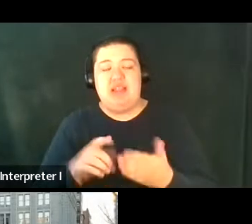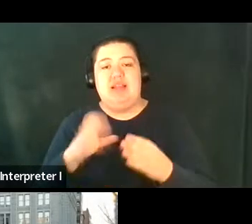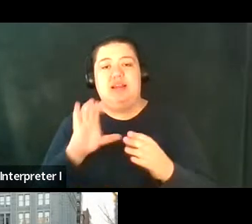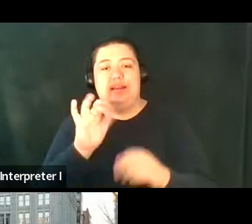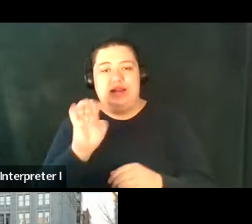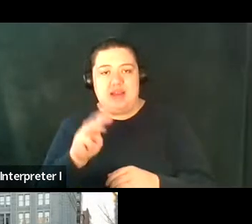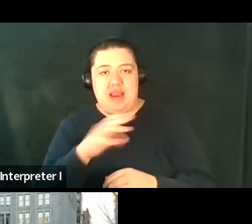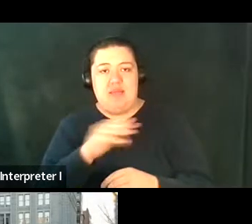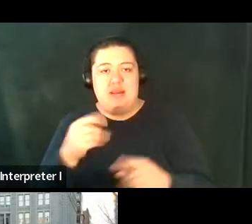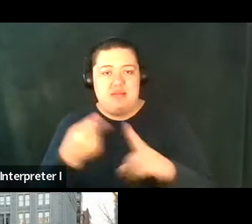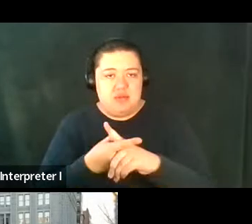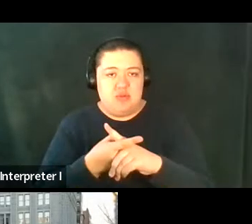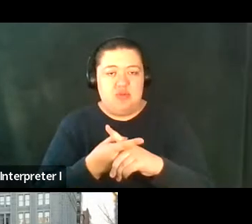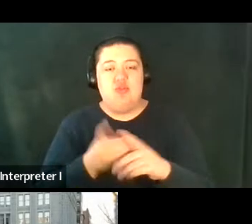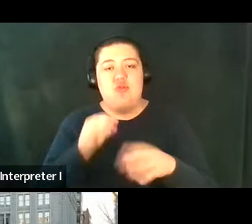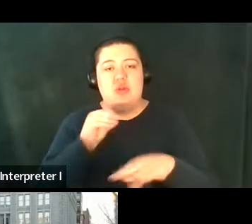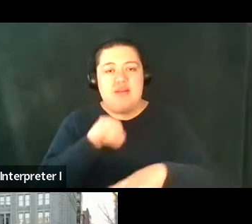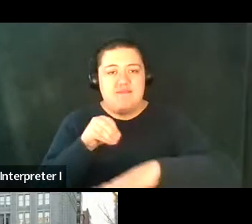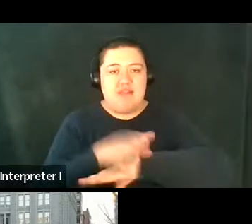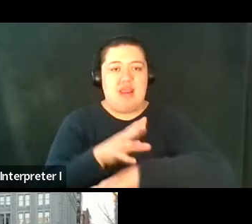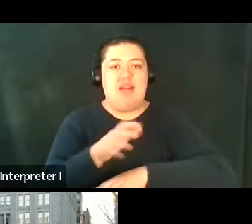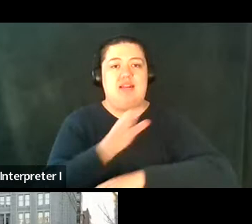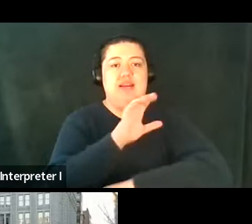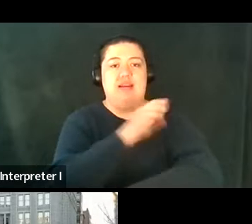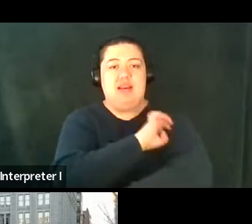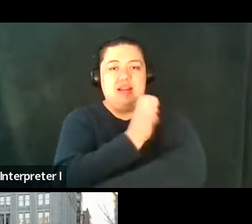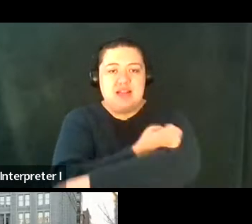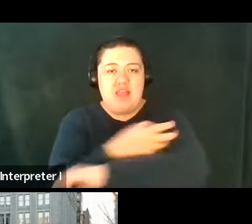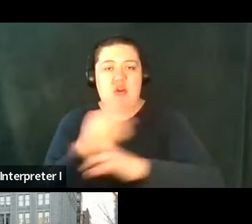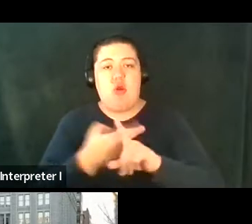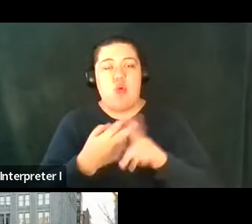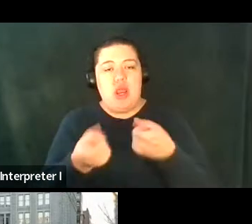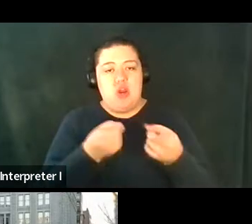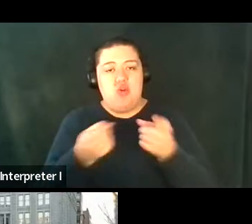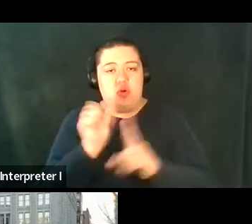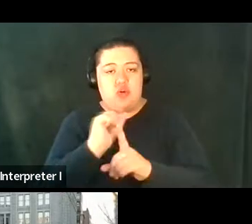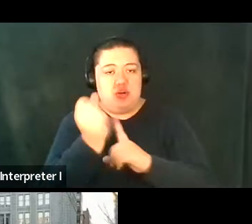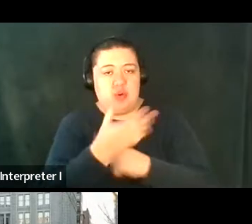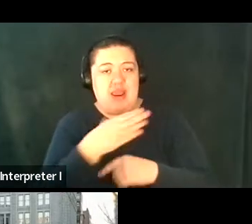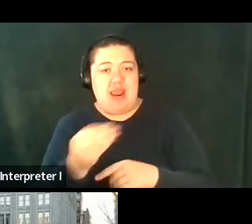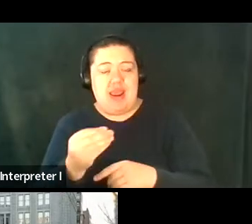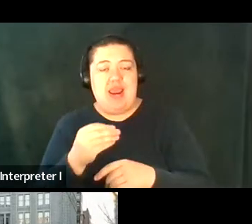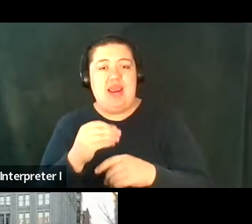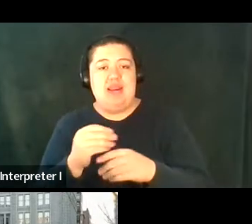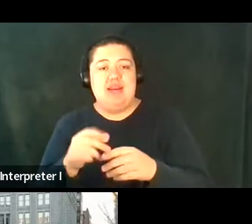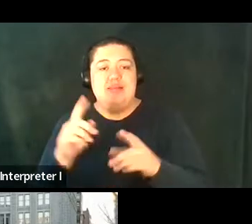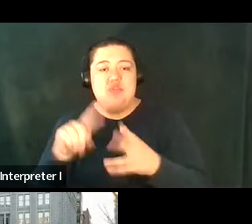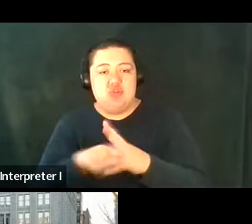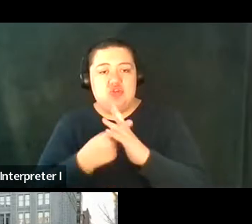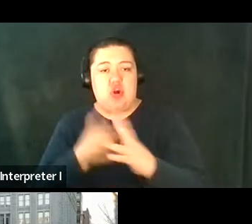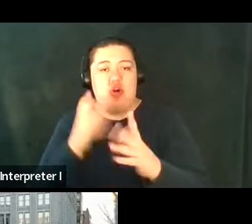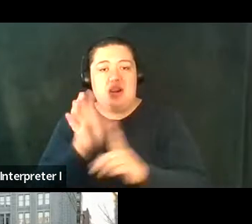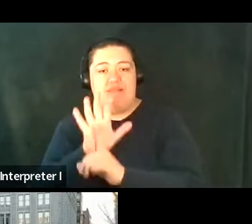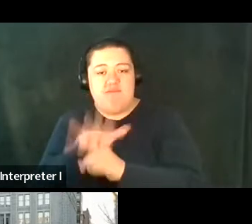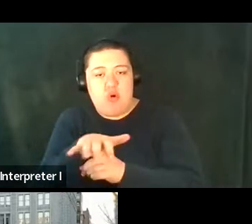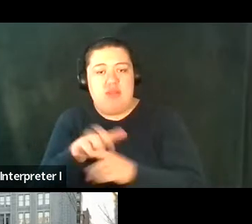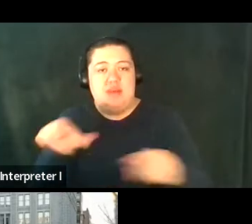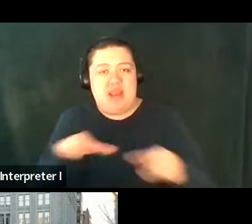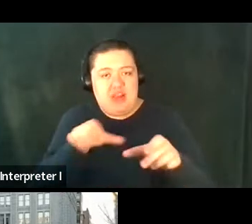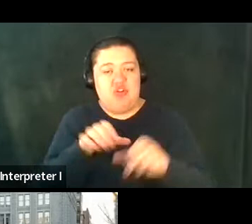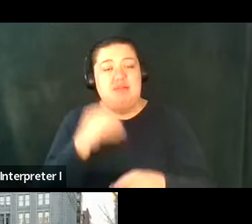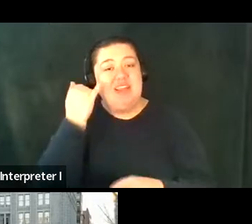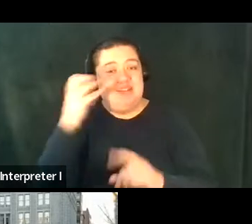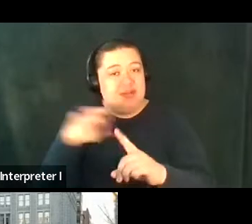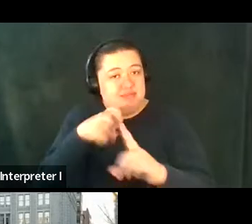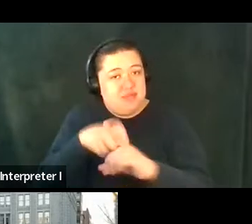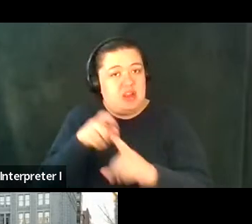disputes, advising the executive on technical rent control matters, and initiating enforcement actions. If reappointed, Ms. Pear plans to